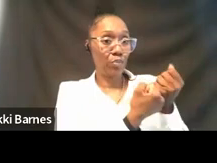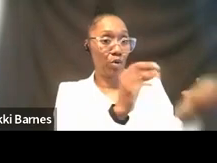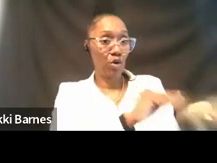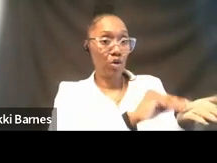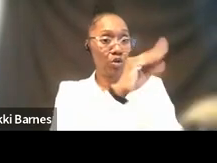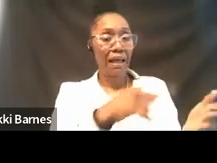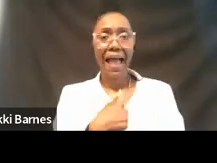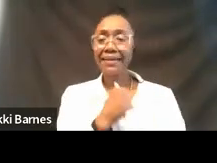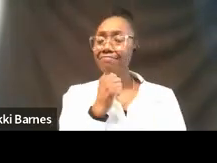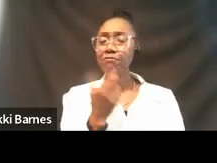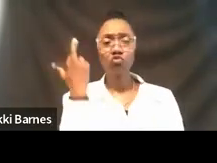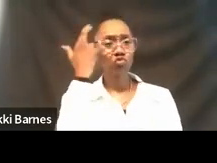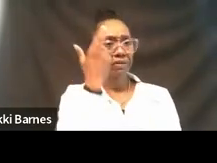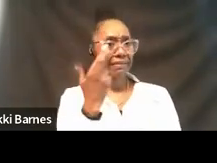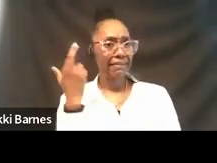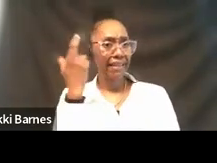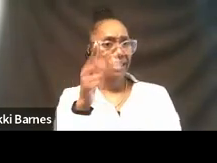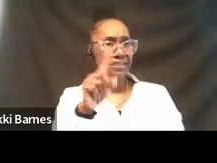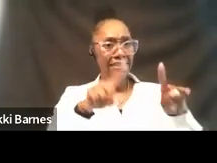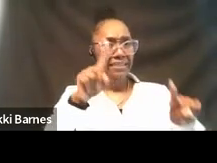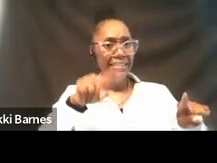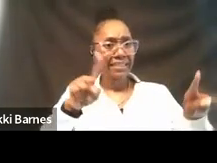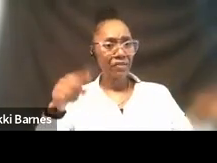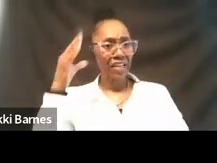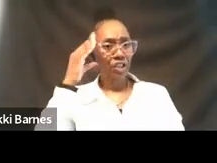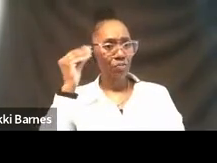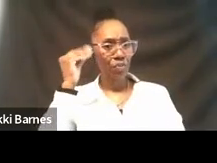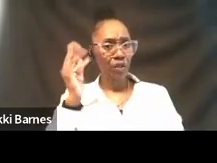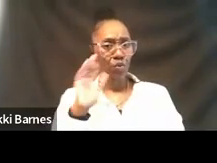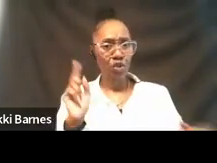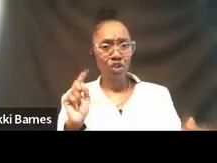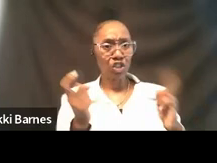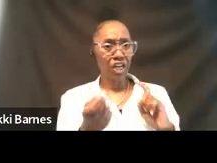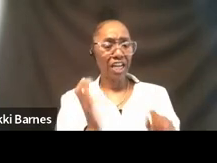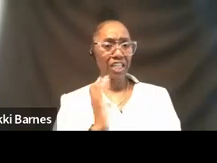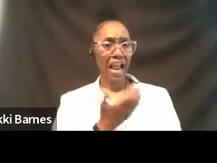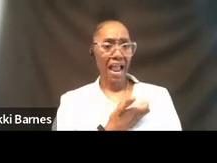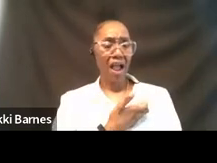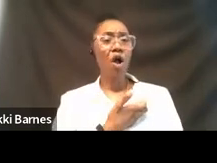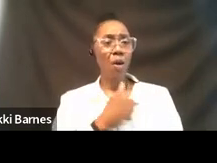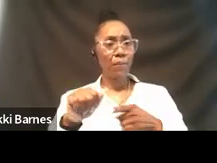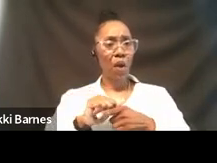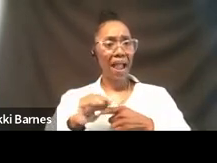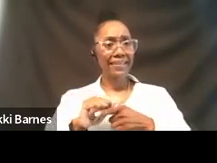how much those experiences would shape my professional practice until I made it to Memphis.